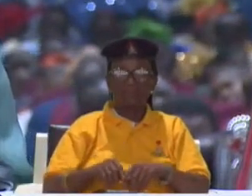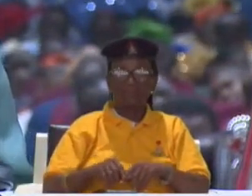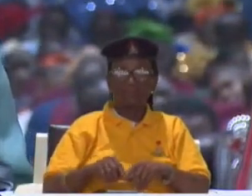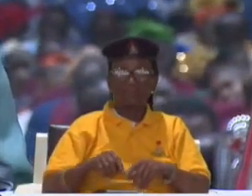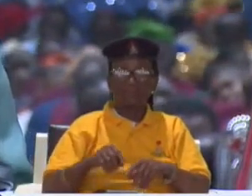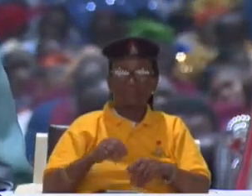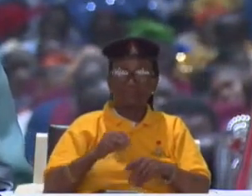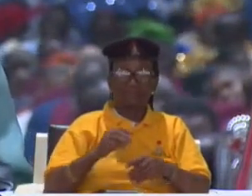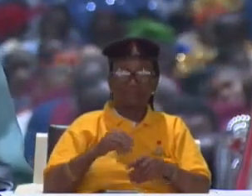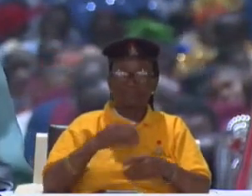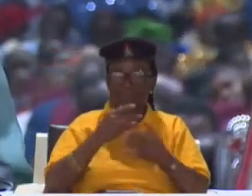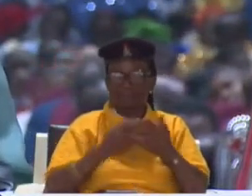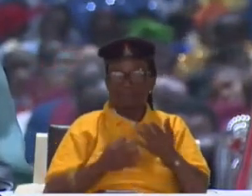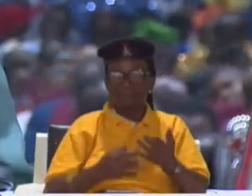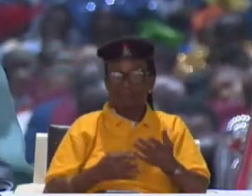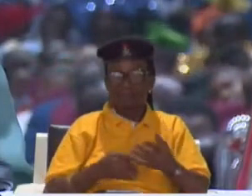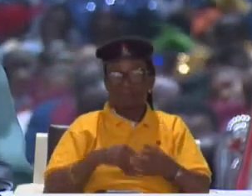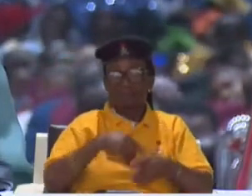sorrow go.